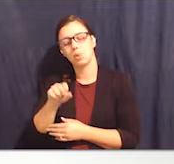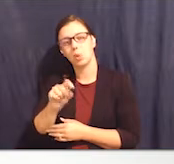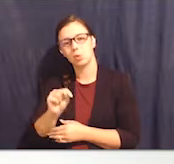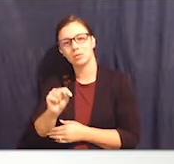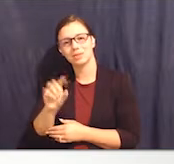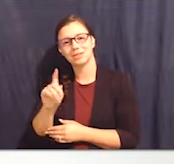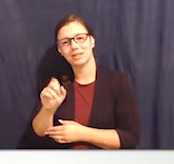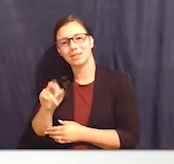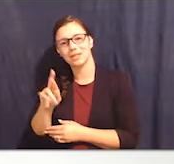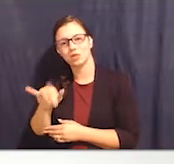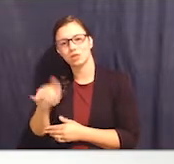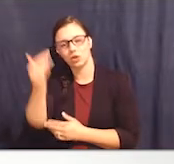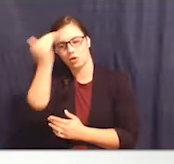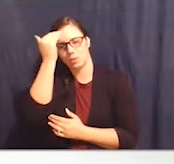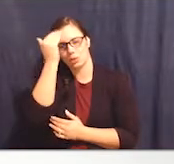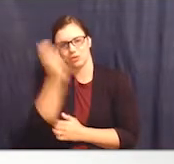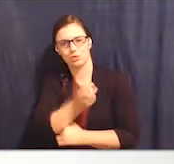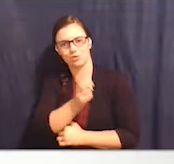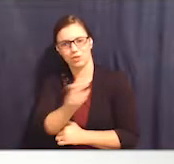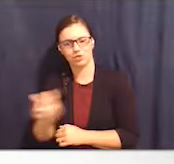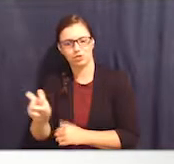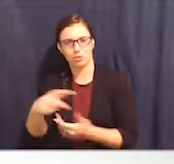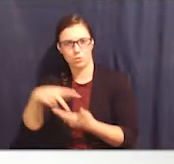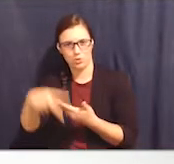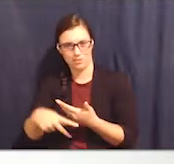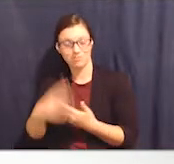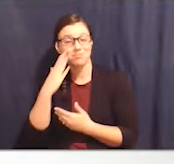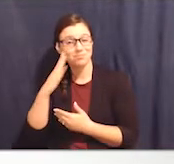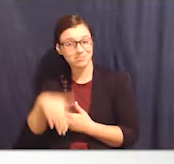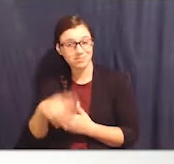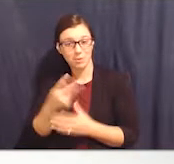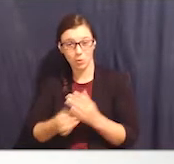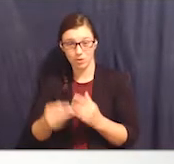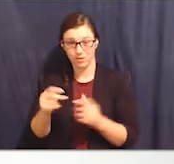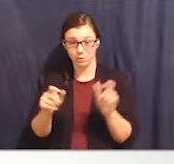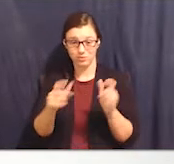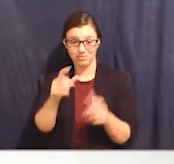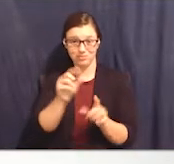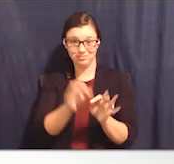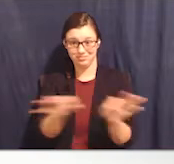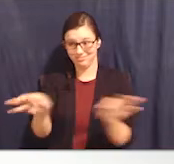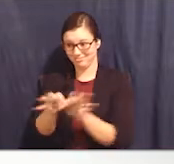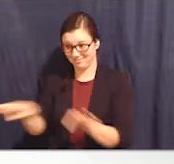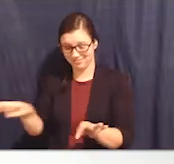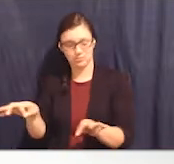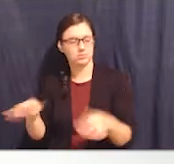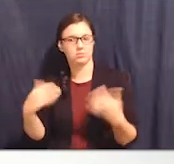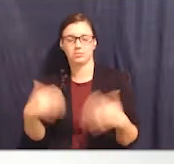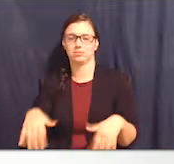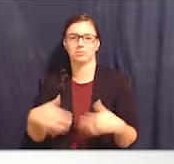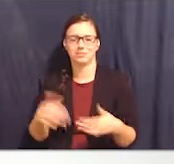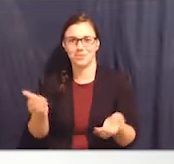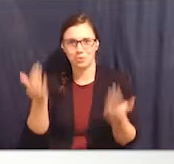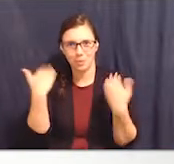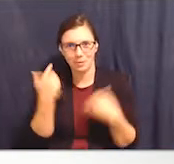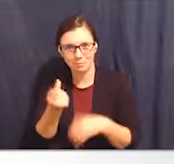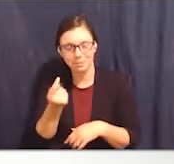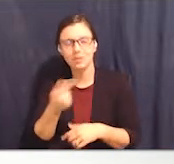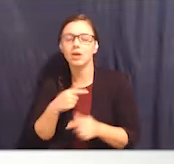post-secondary programs whenever they leave high school. And then we're going to talk to you about our college showcase.